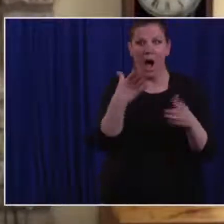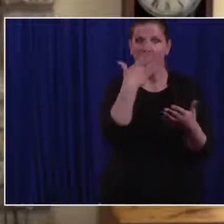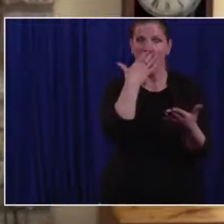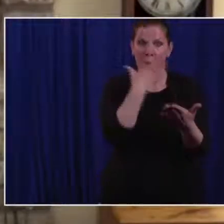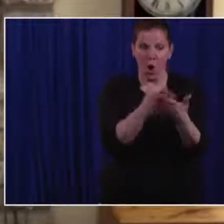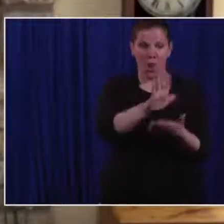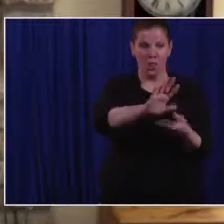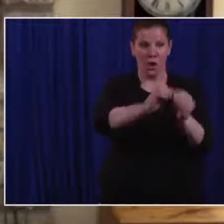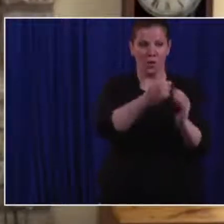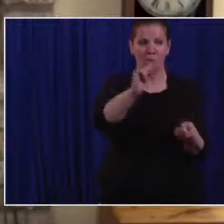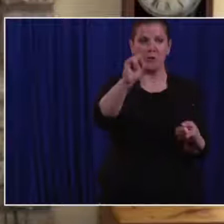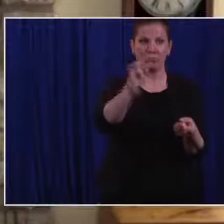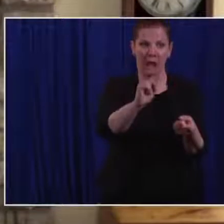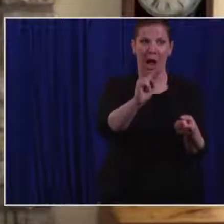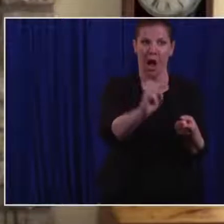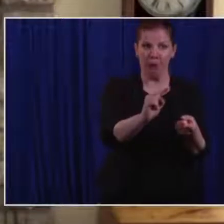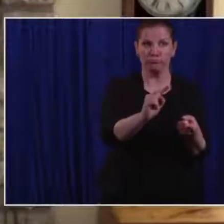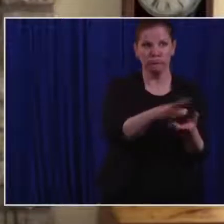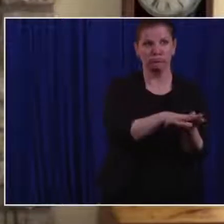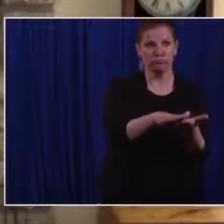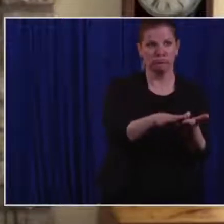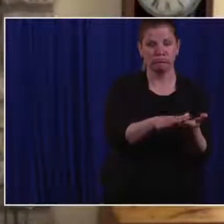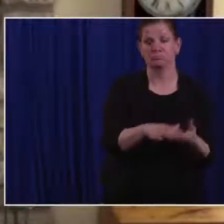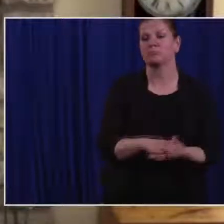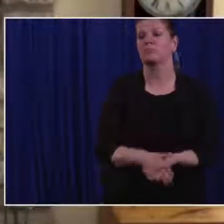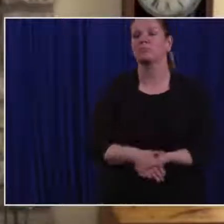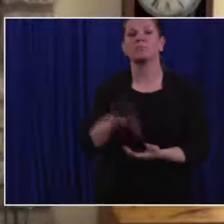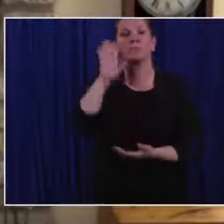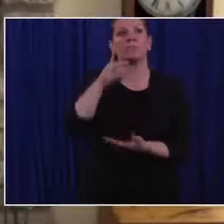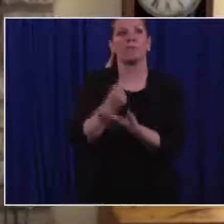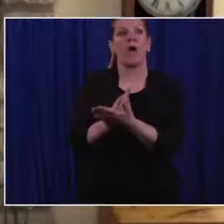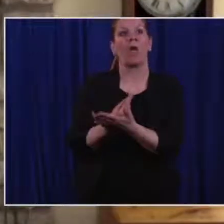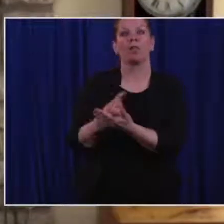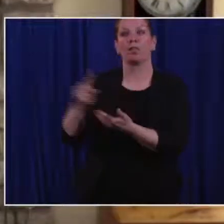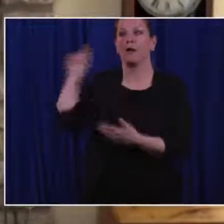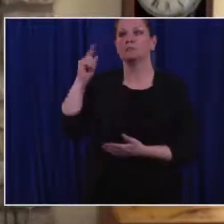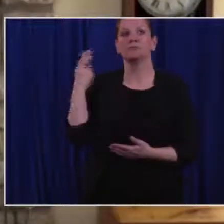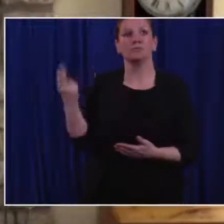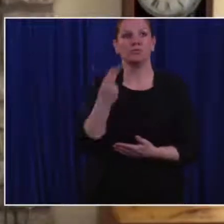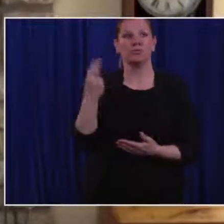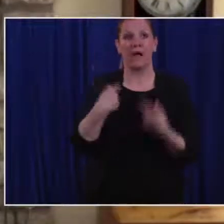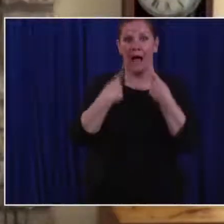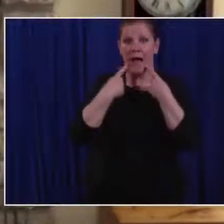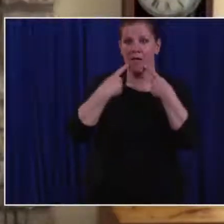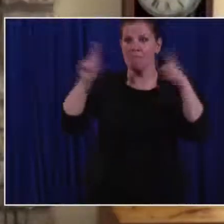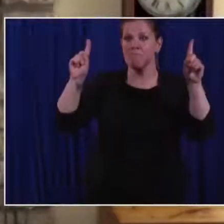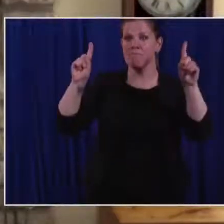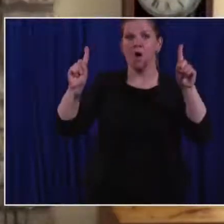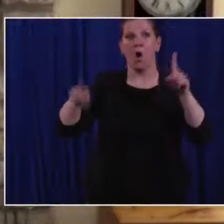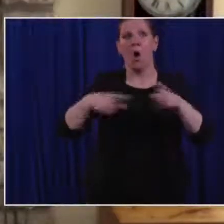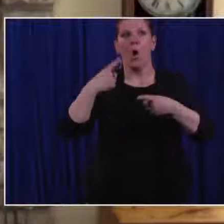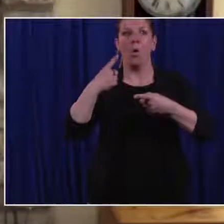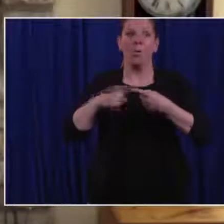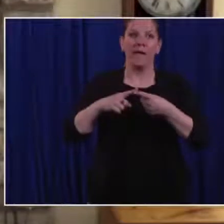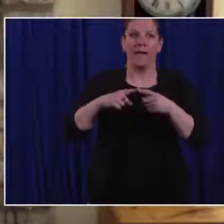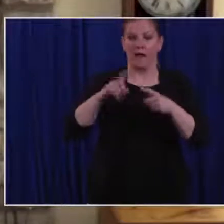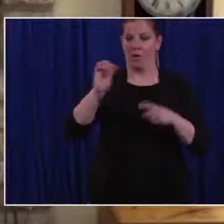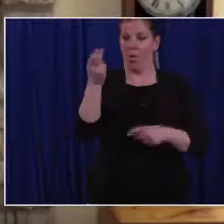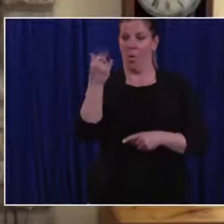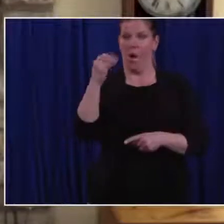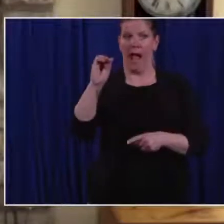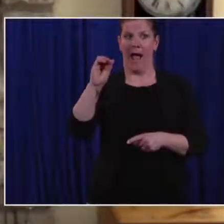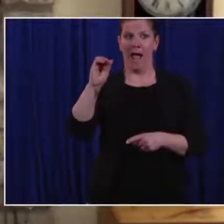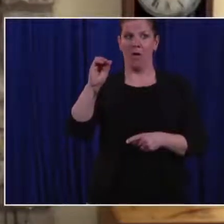announcement on Thursday night, when I made the announcement in regard to when we would be able to take off health orders, again, this